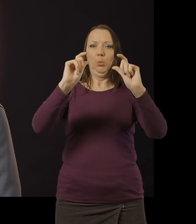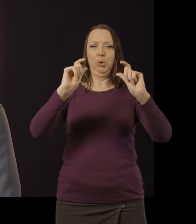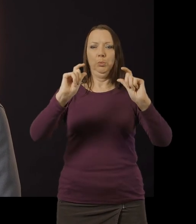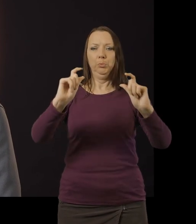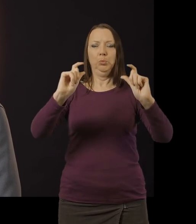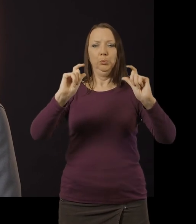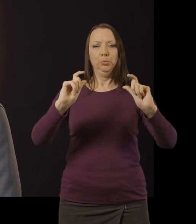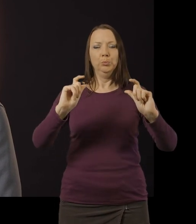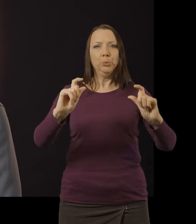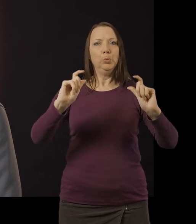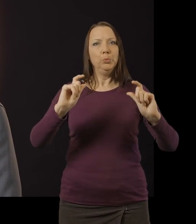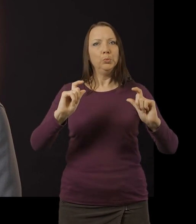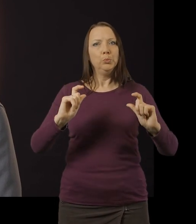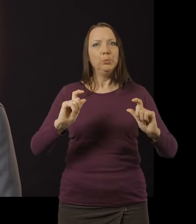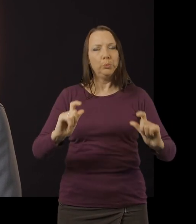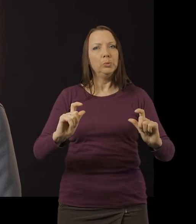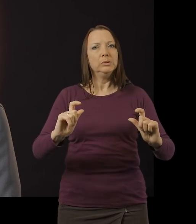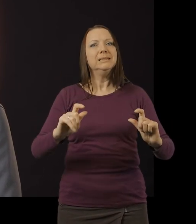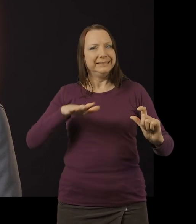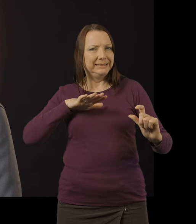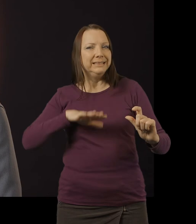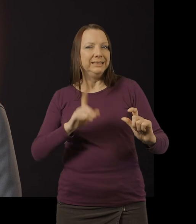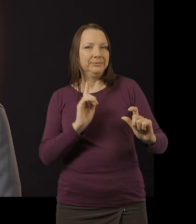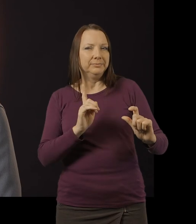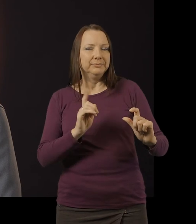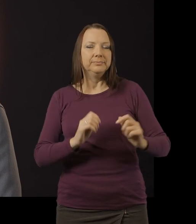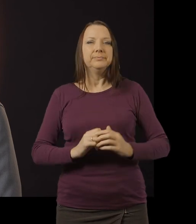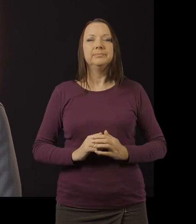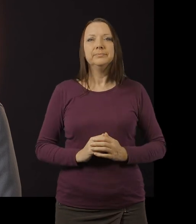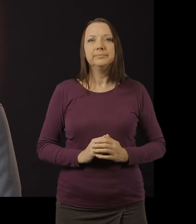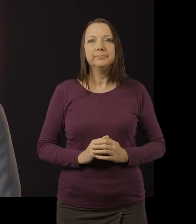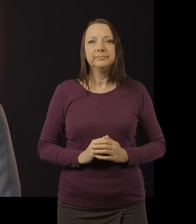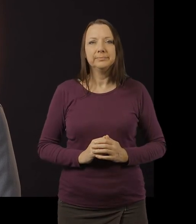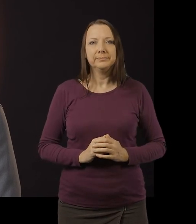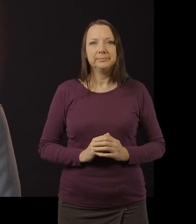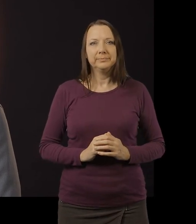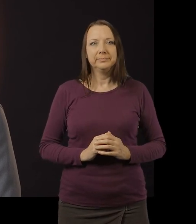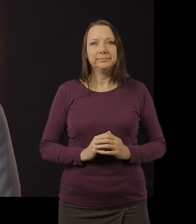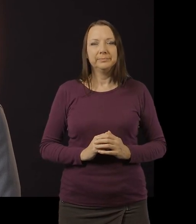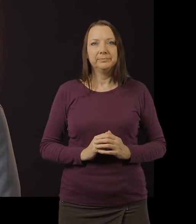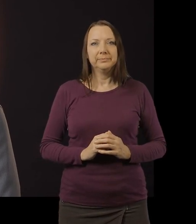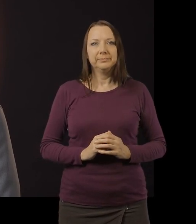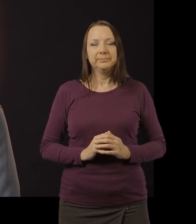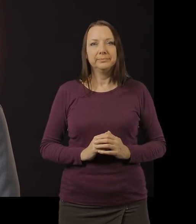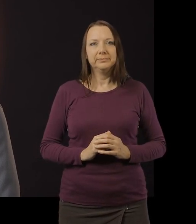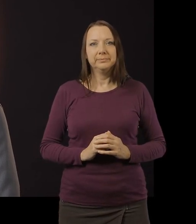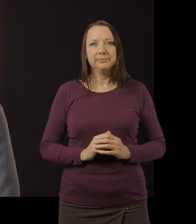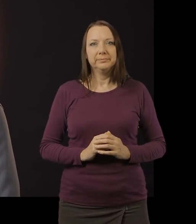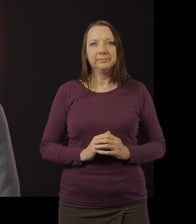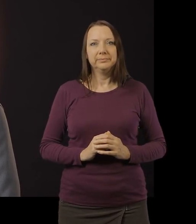of snappy, straight to the point method, rather than explained fully.